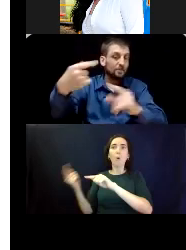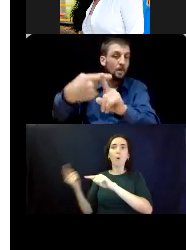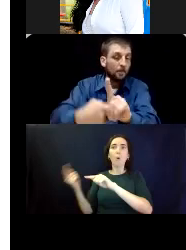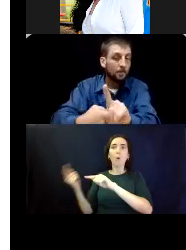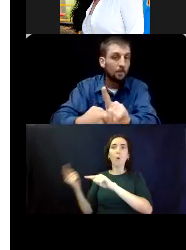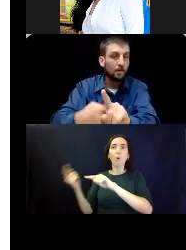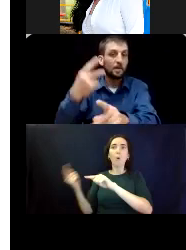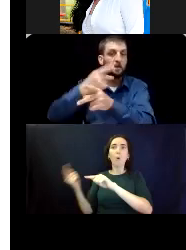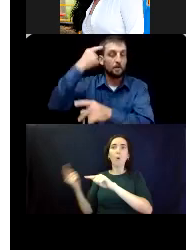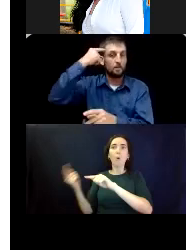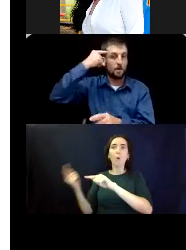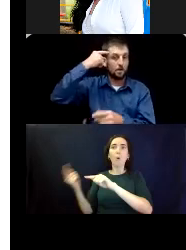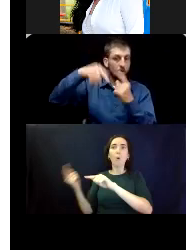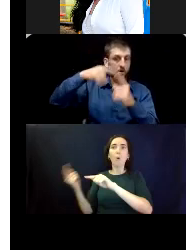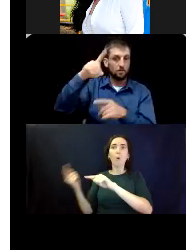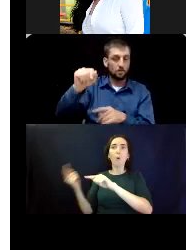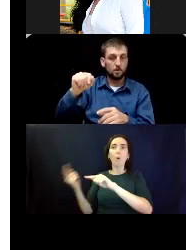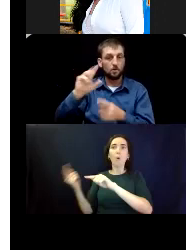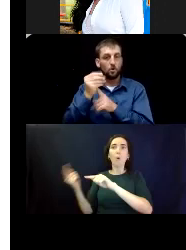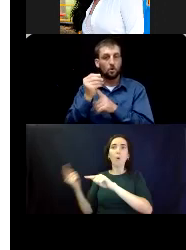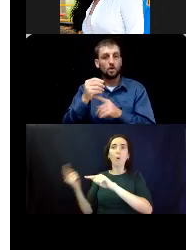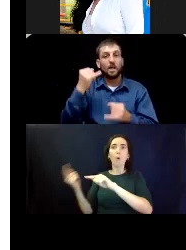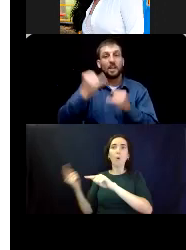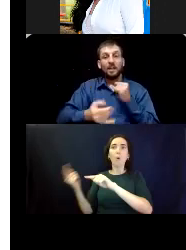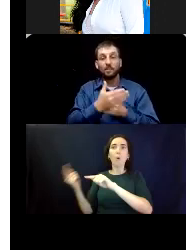lasting impacts it's still having on our community today.